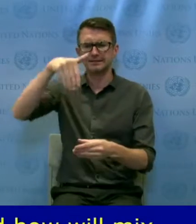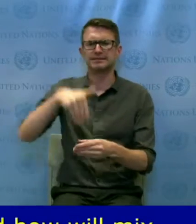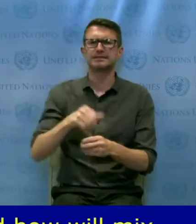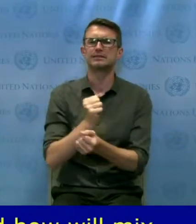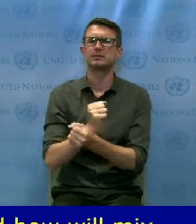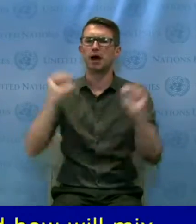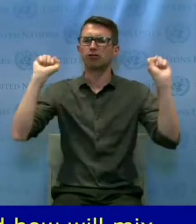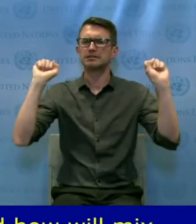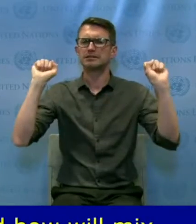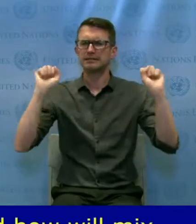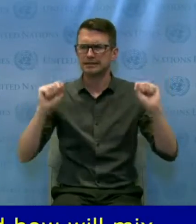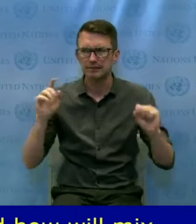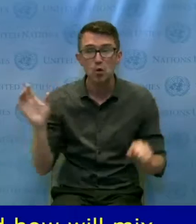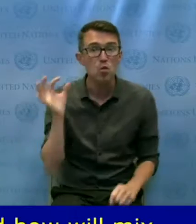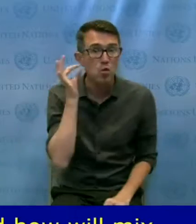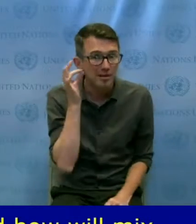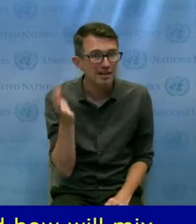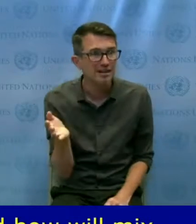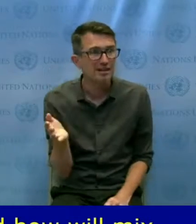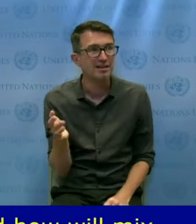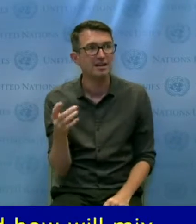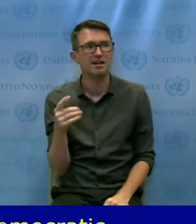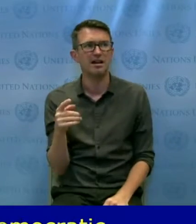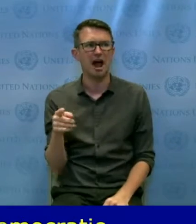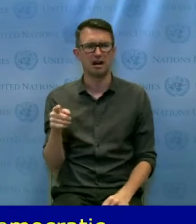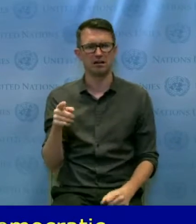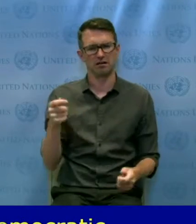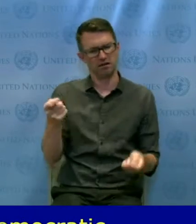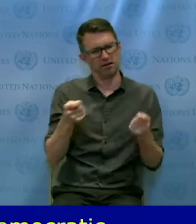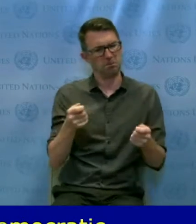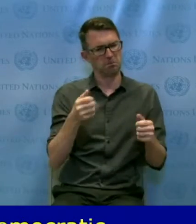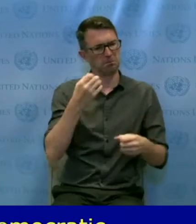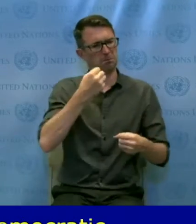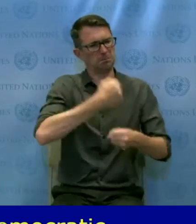opportunities? Thank you. Merci. Thank you. And